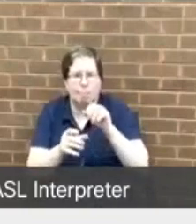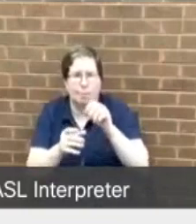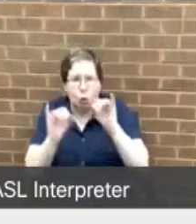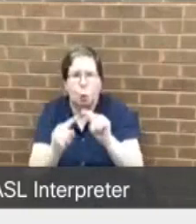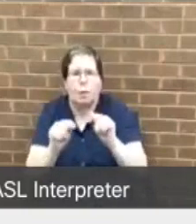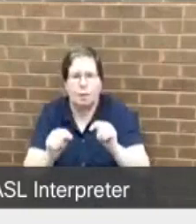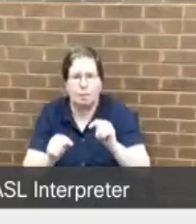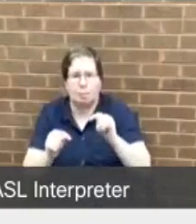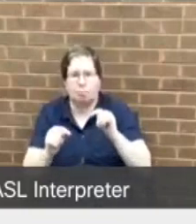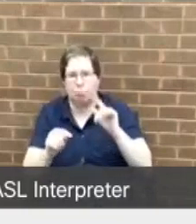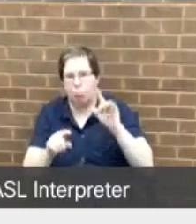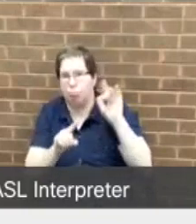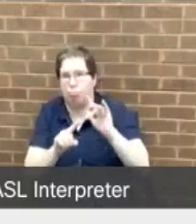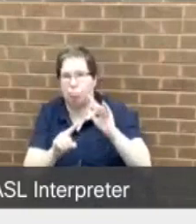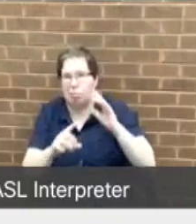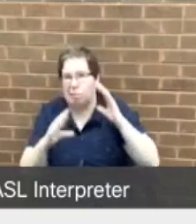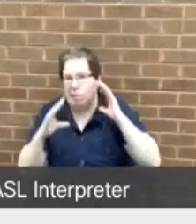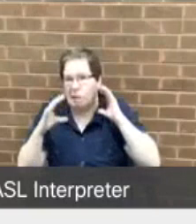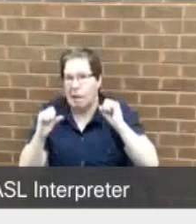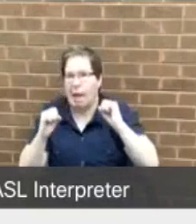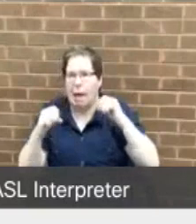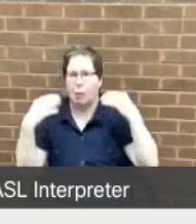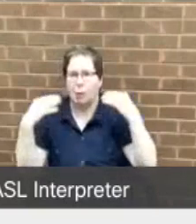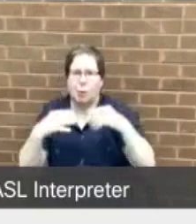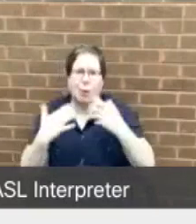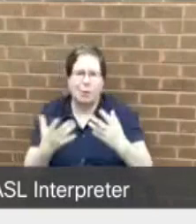Exactly. And oftentimes they're going 90 miles an hour. So